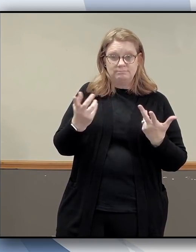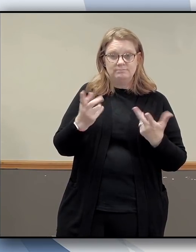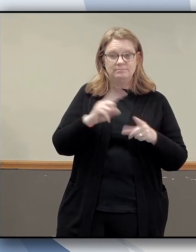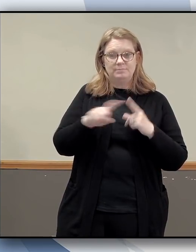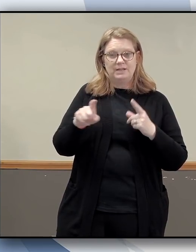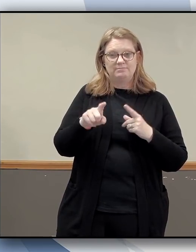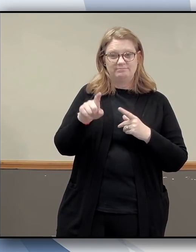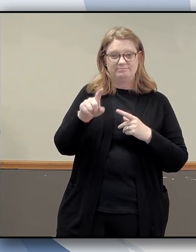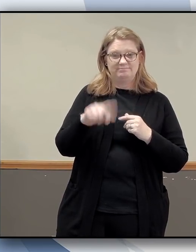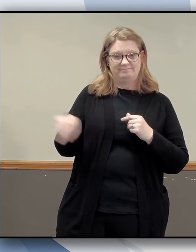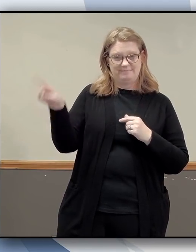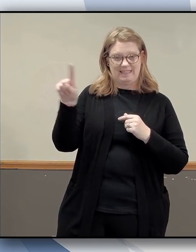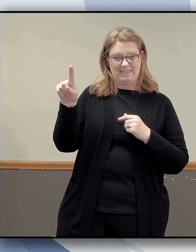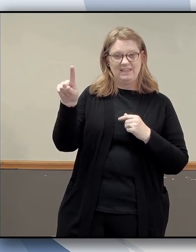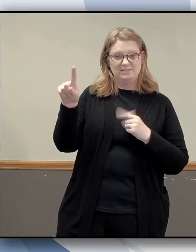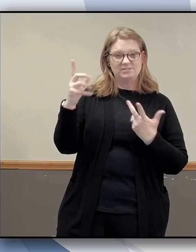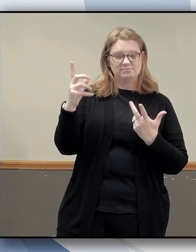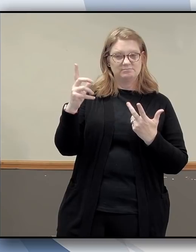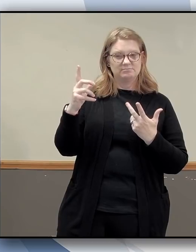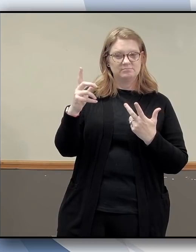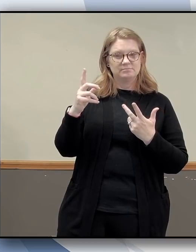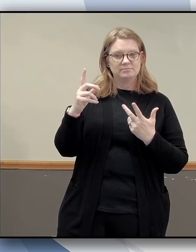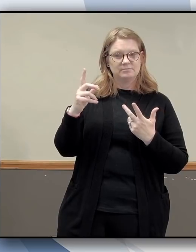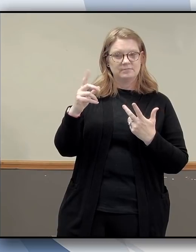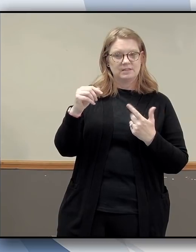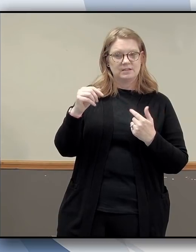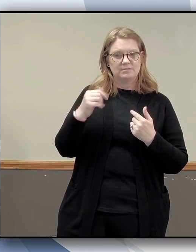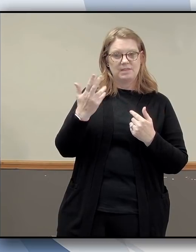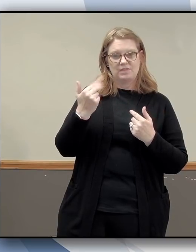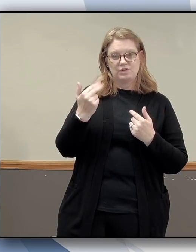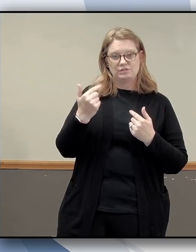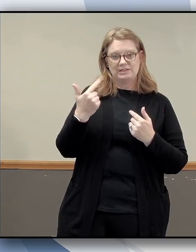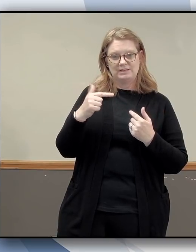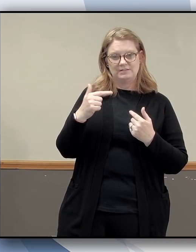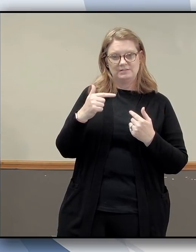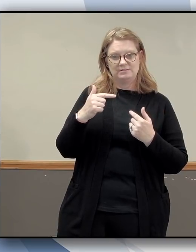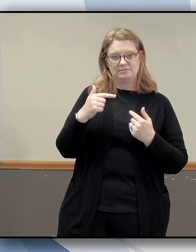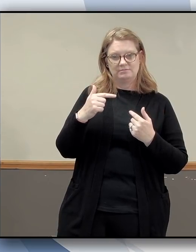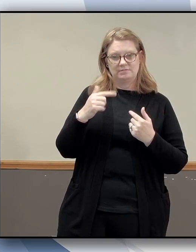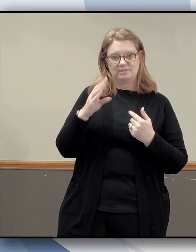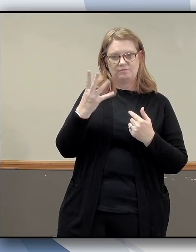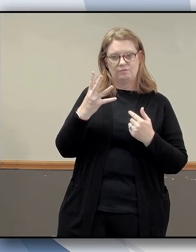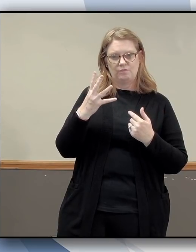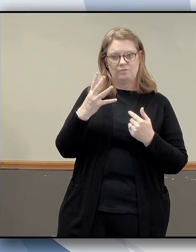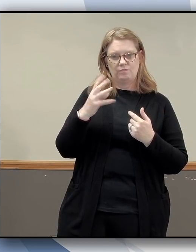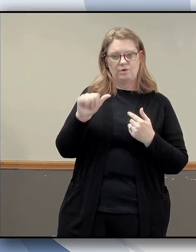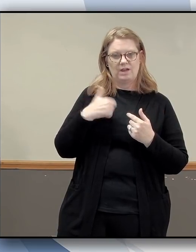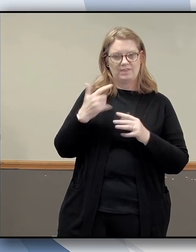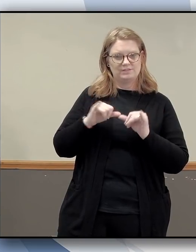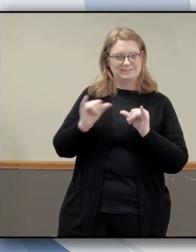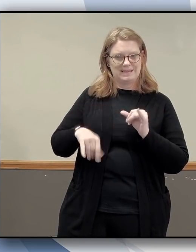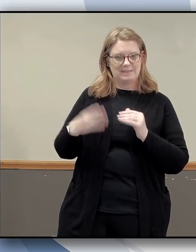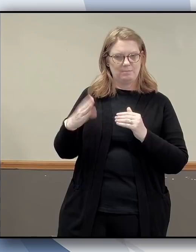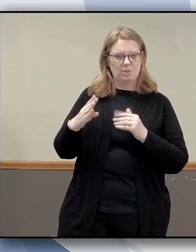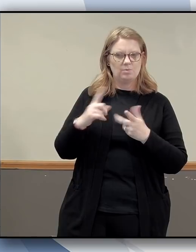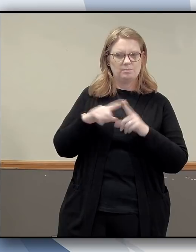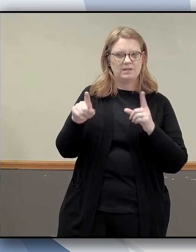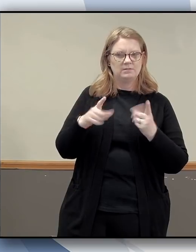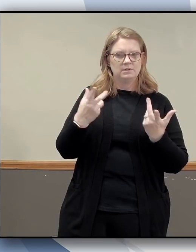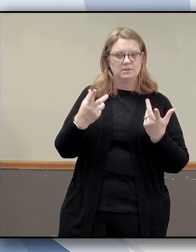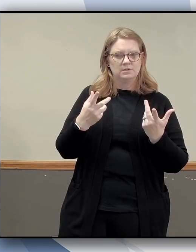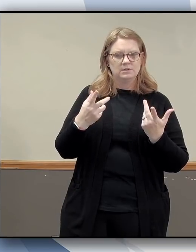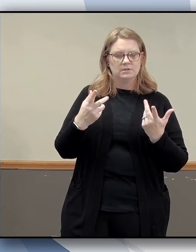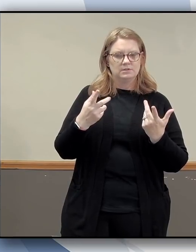yellow status, and 13 in the green, and 4 others remain in the blue.